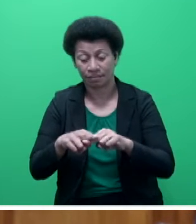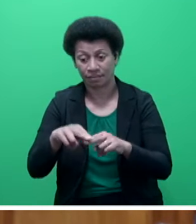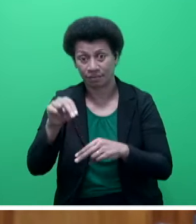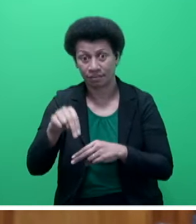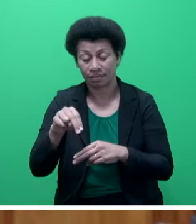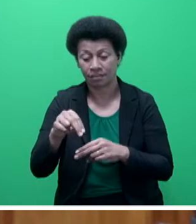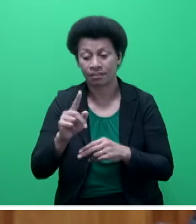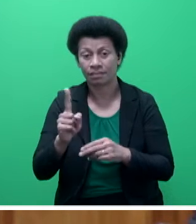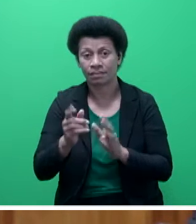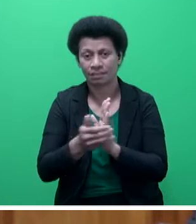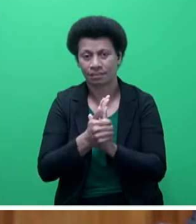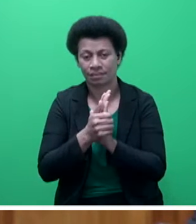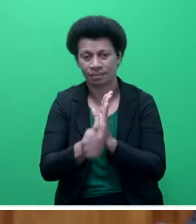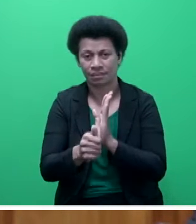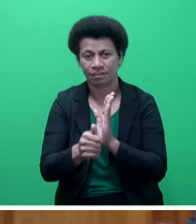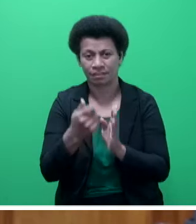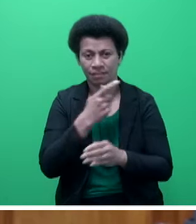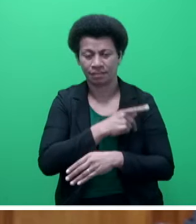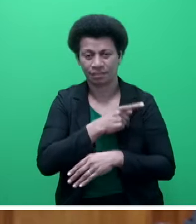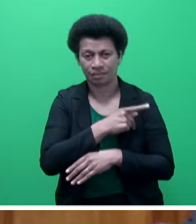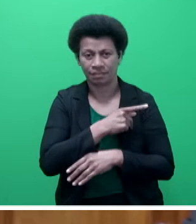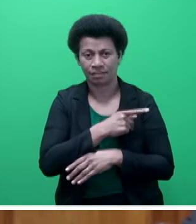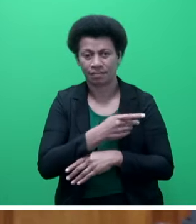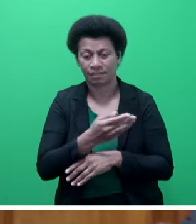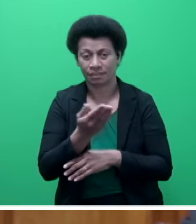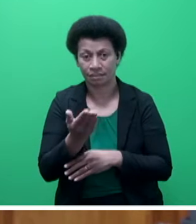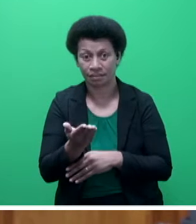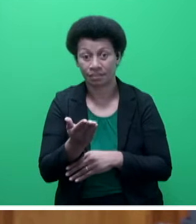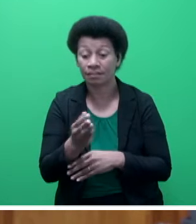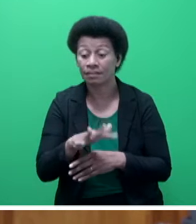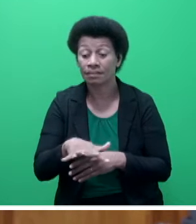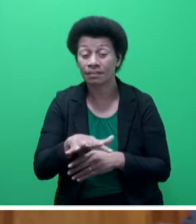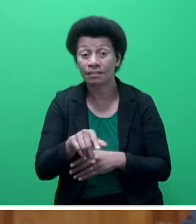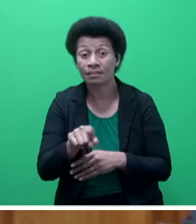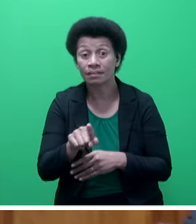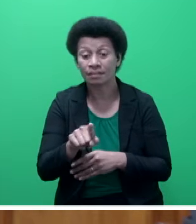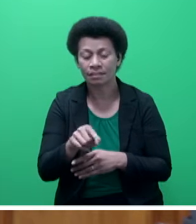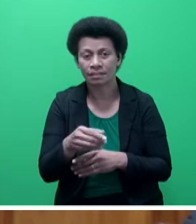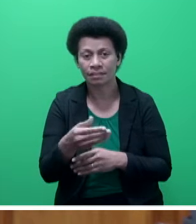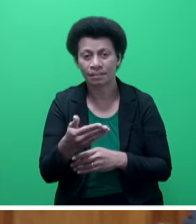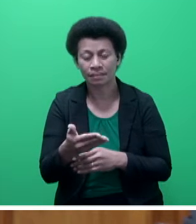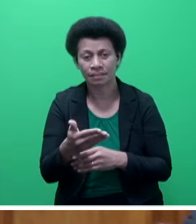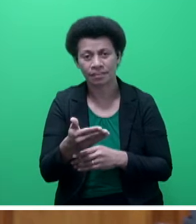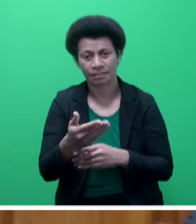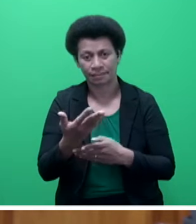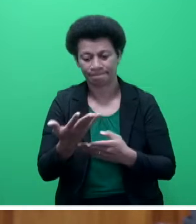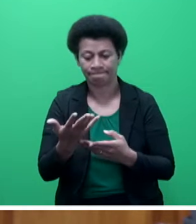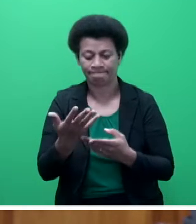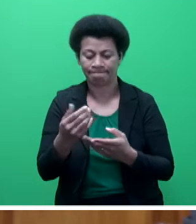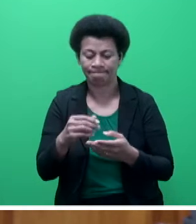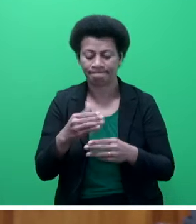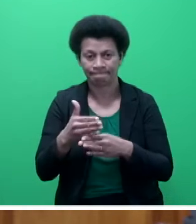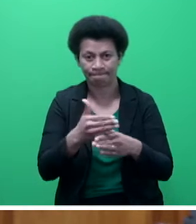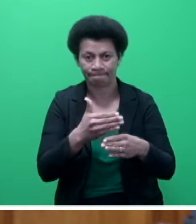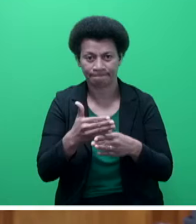skilled professionals. SPEC's role has been acknowledged as promoting competitive behaviour in certain professional fields, for instance,